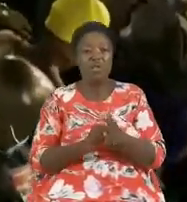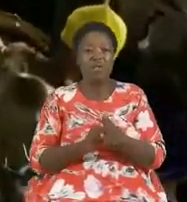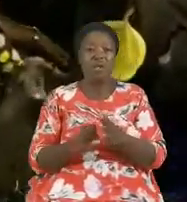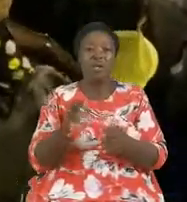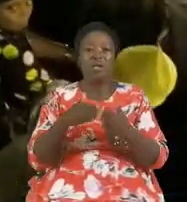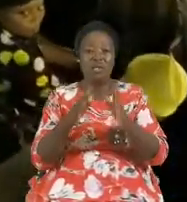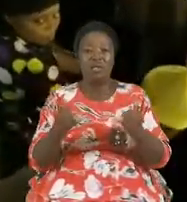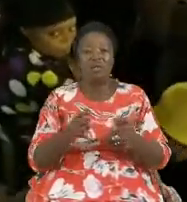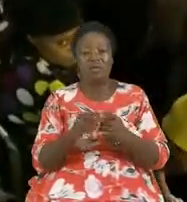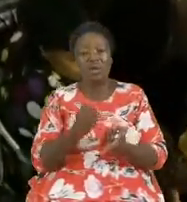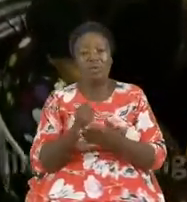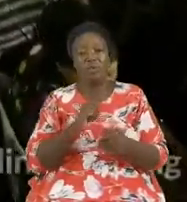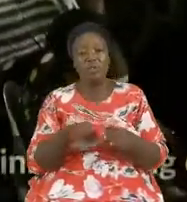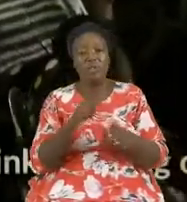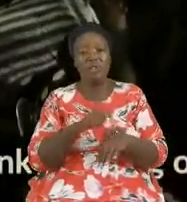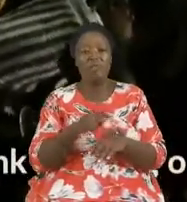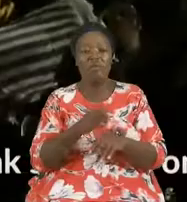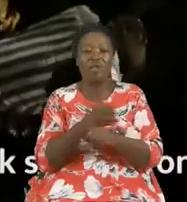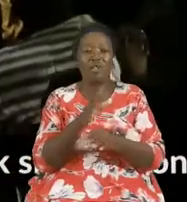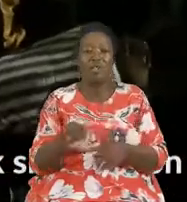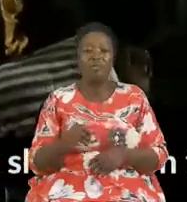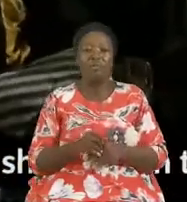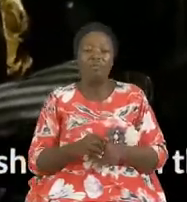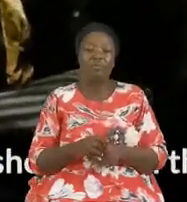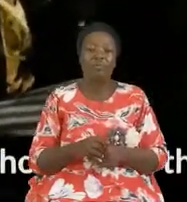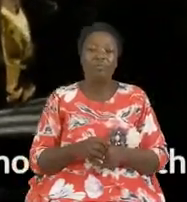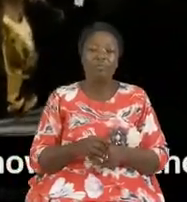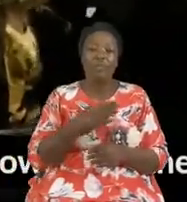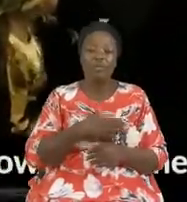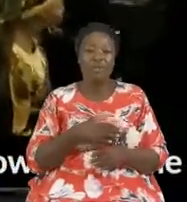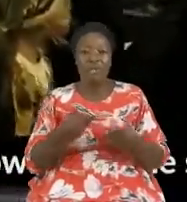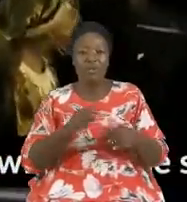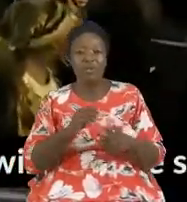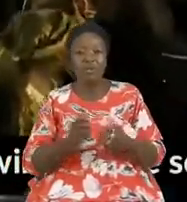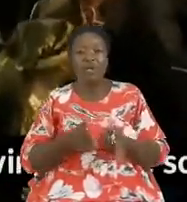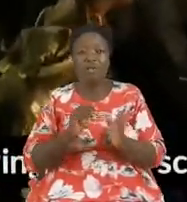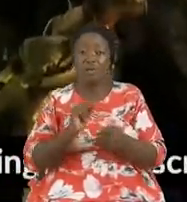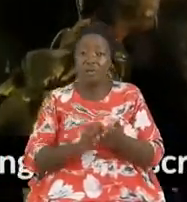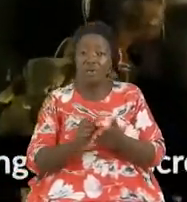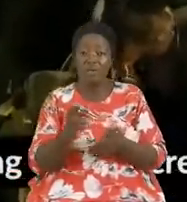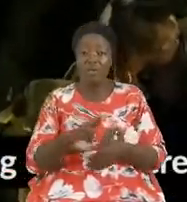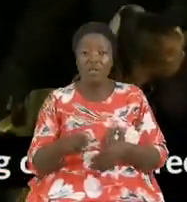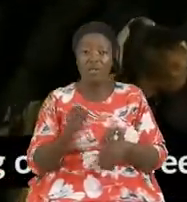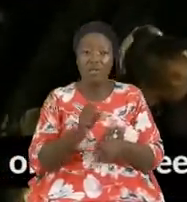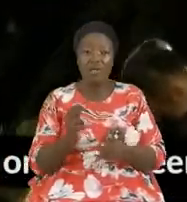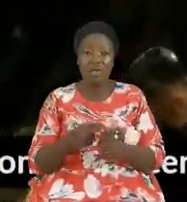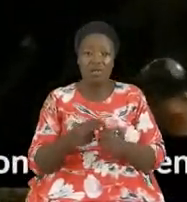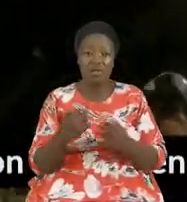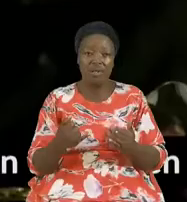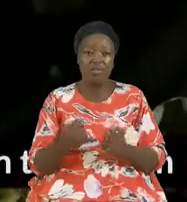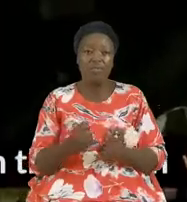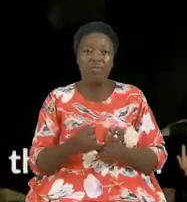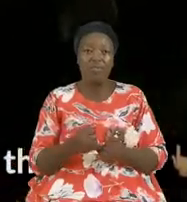state overseer now to help us this time of counseling. Counselors, let's take their name